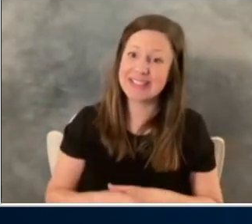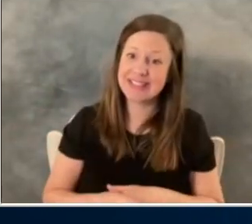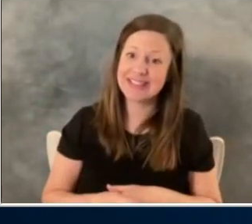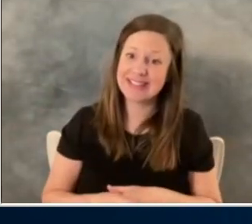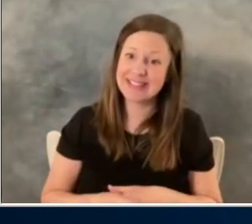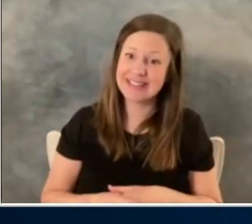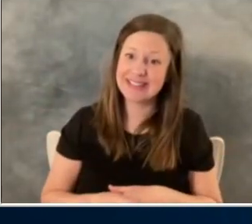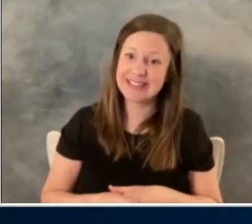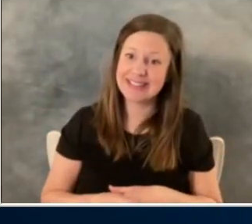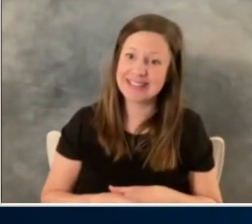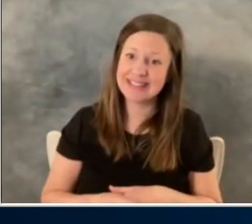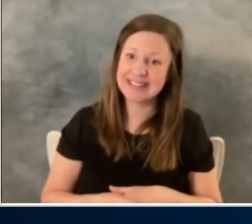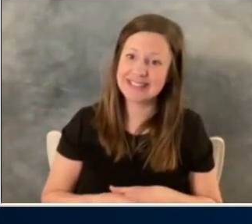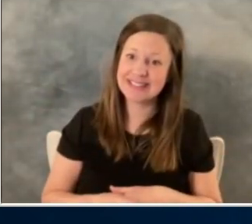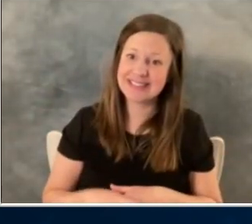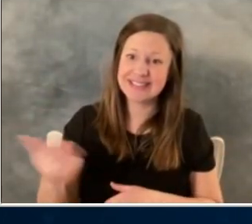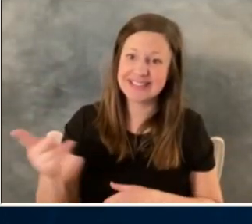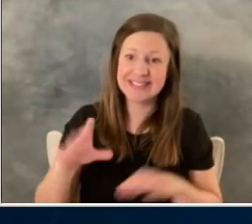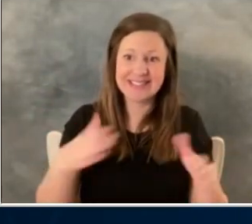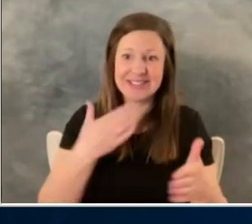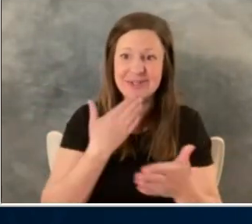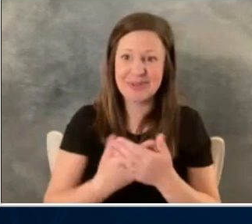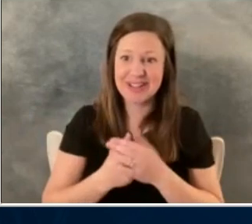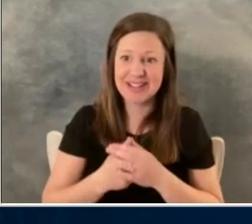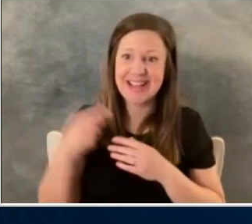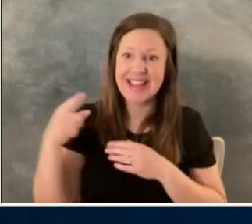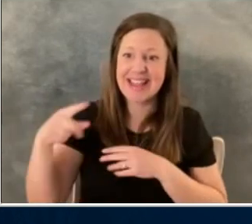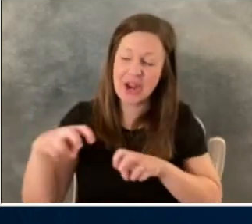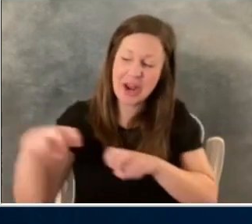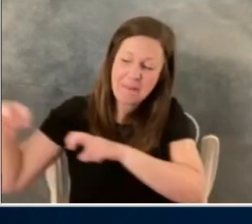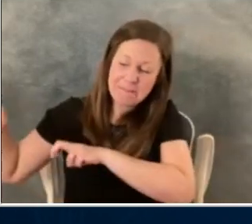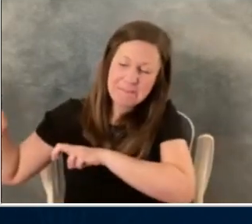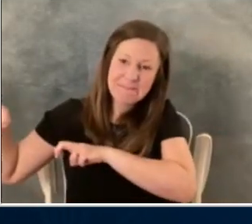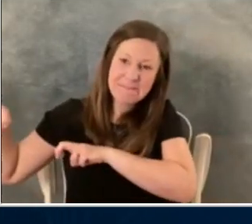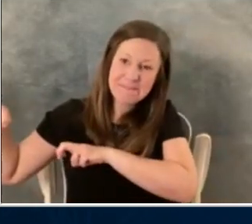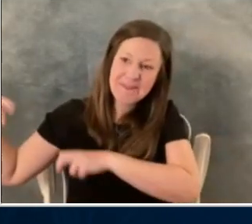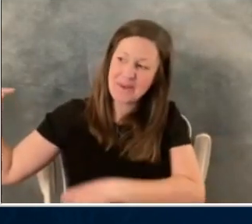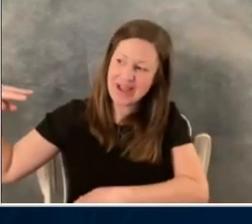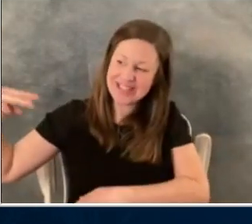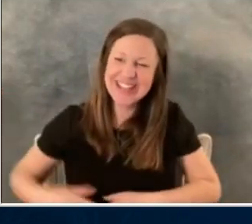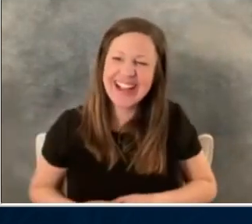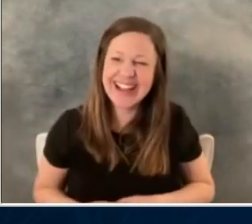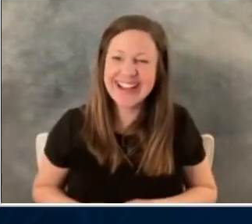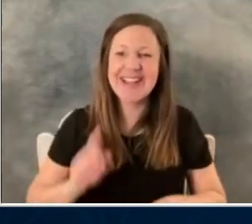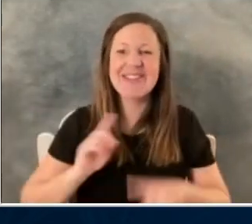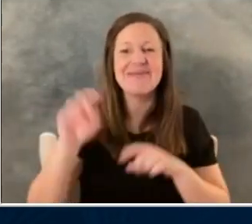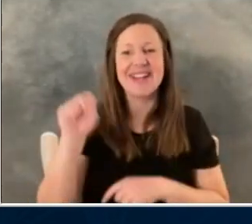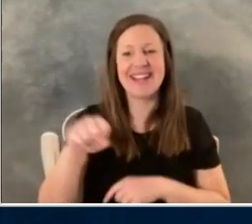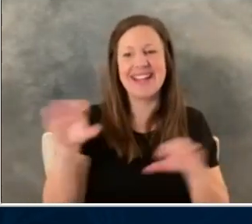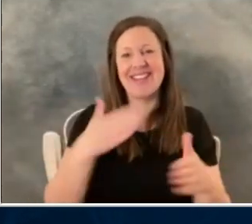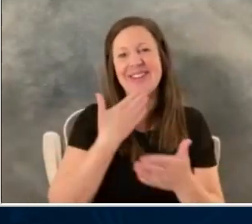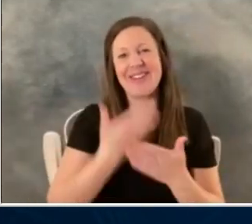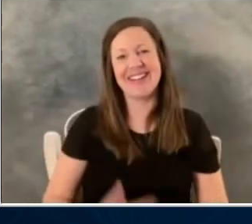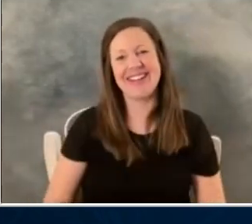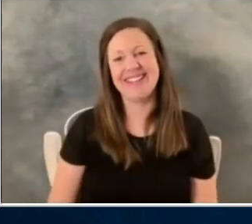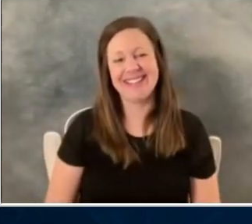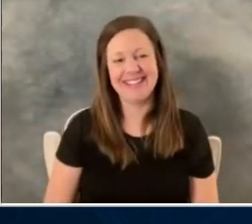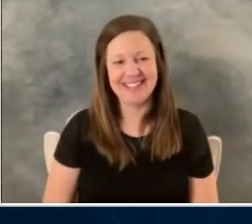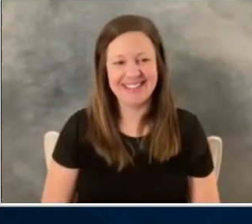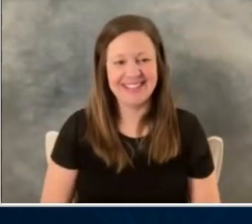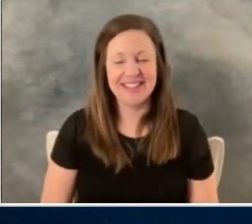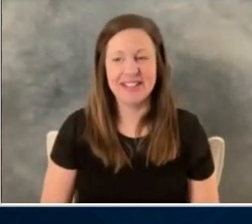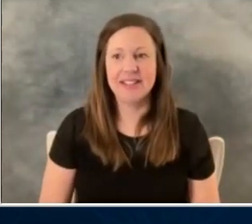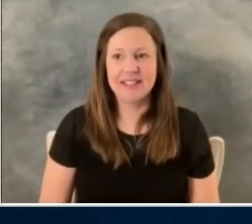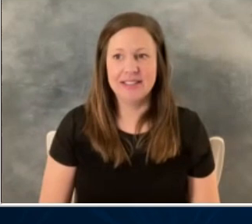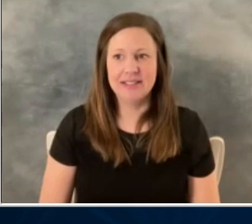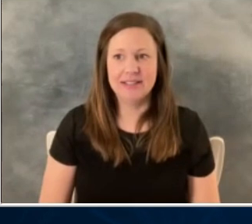They're doing good. Yeah, they're just off screen watching us right now. So good, yeah, good. They're doing good. Oh, we love